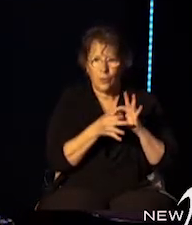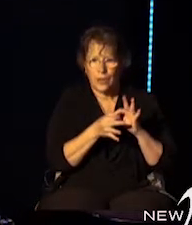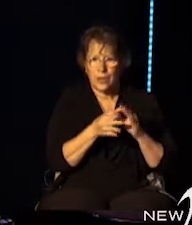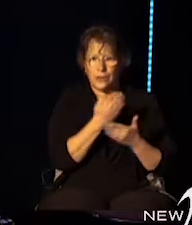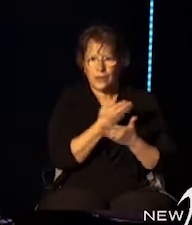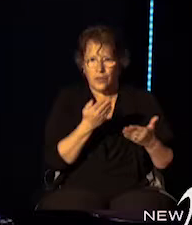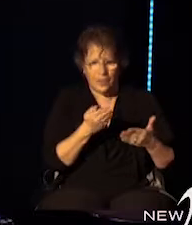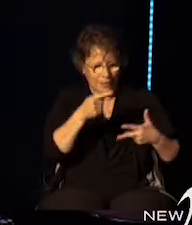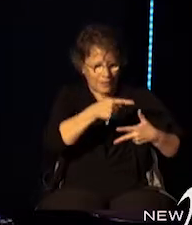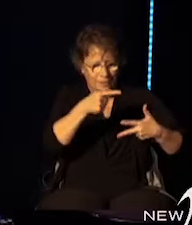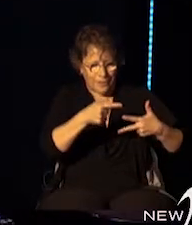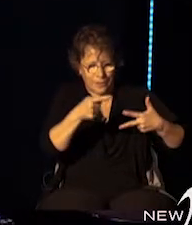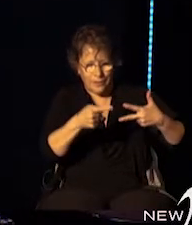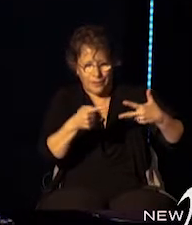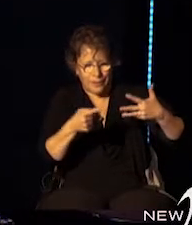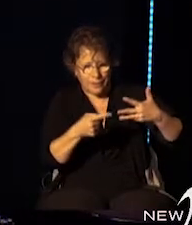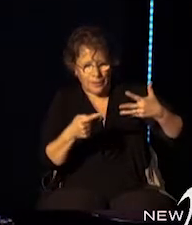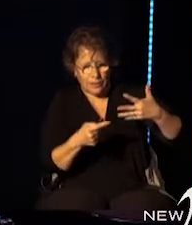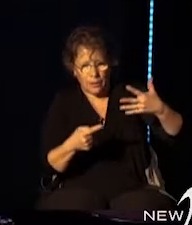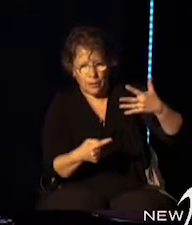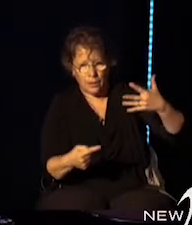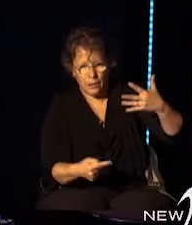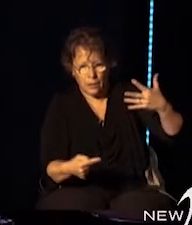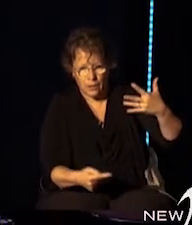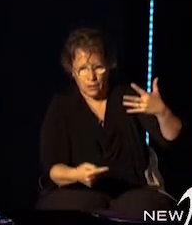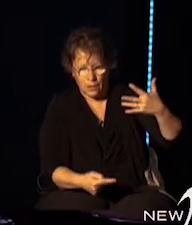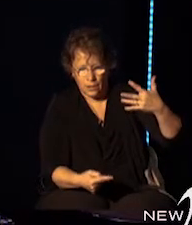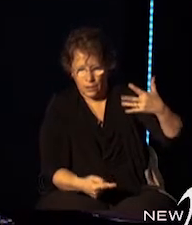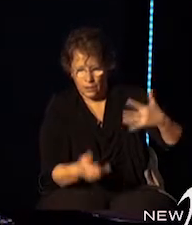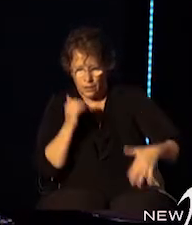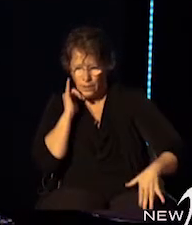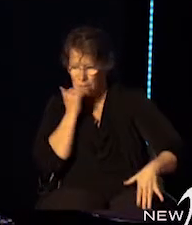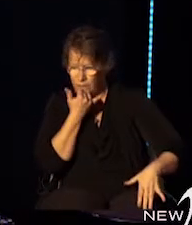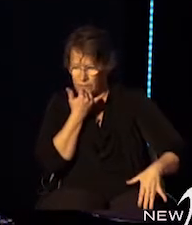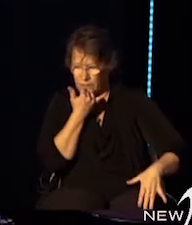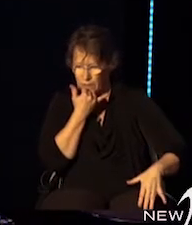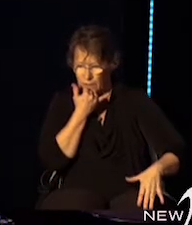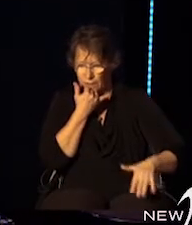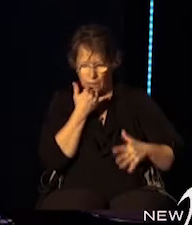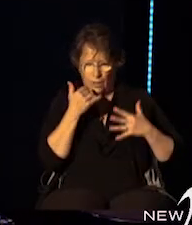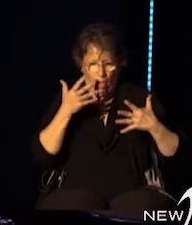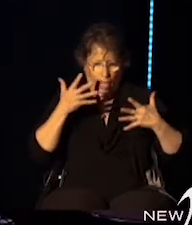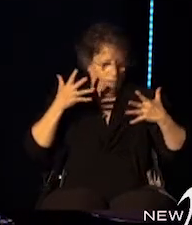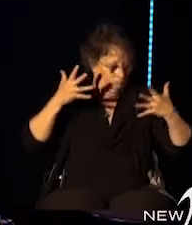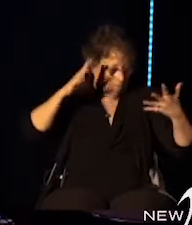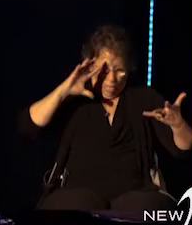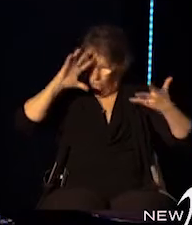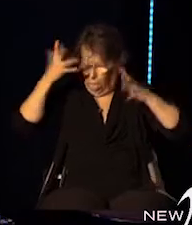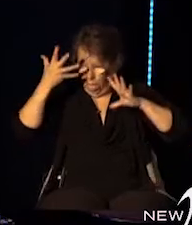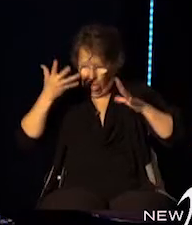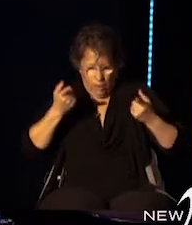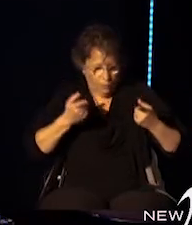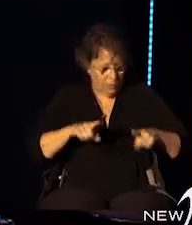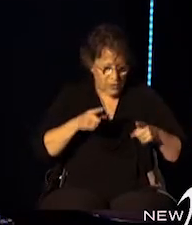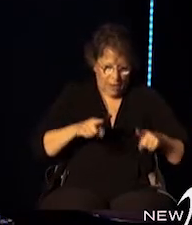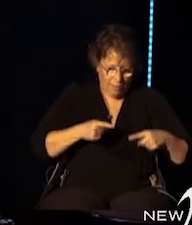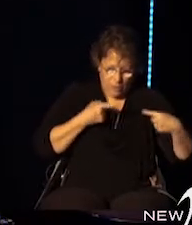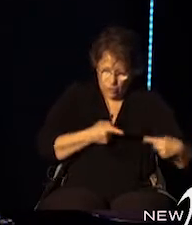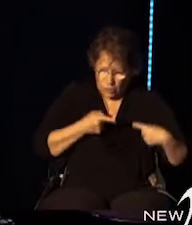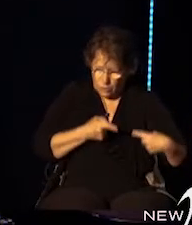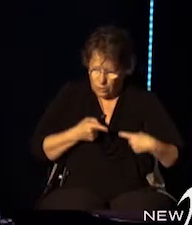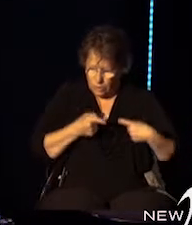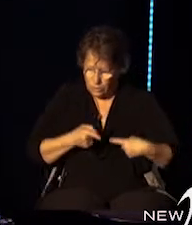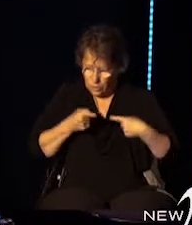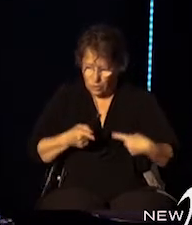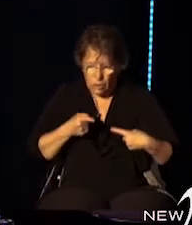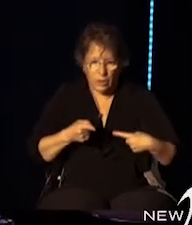just this, it's that too. And then once you kind of fall down the flight of stairs and a bunch of bad things happen, and then like the bottom drops